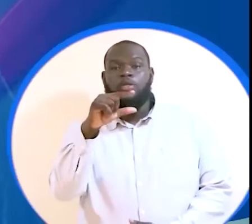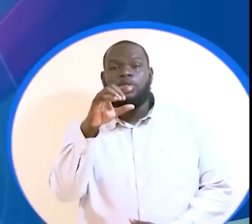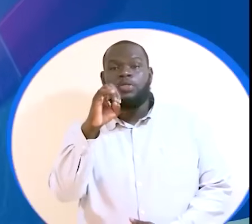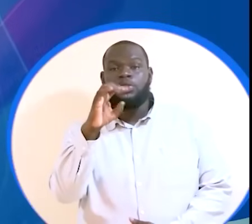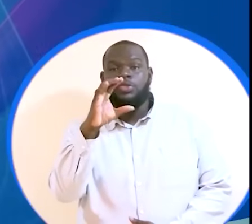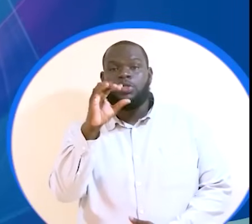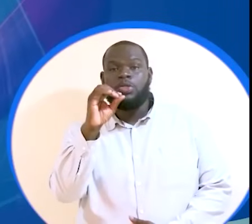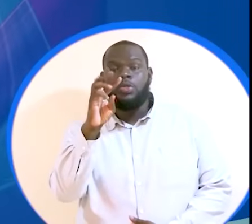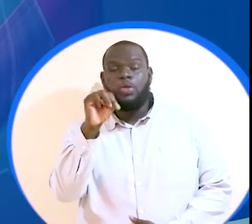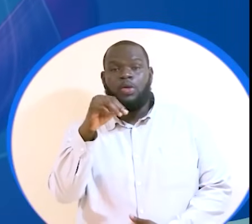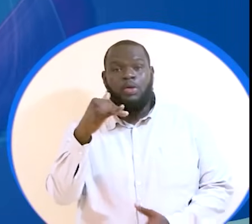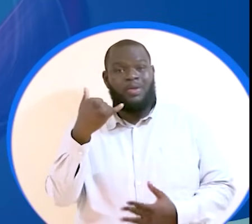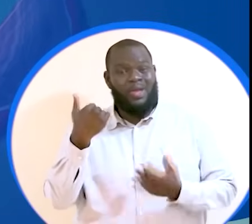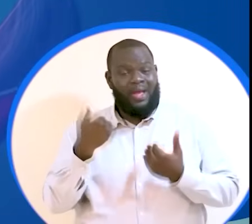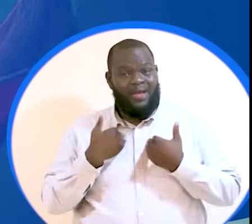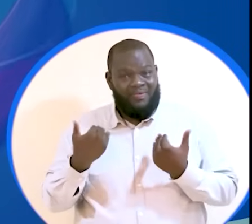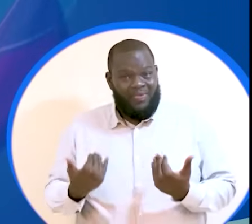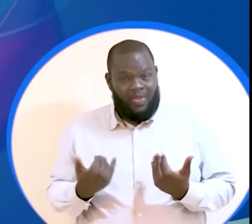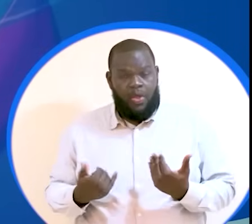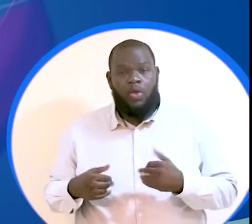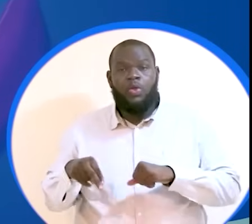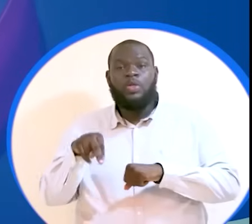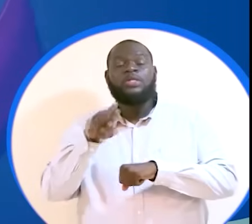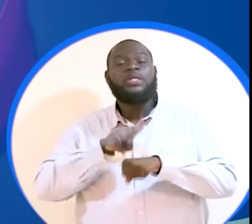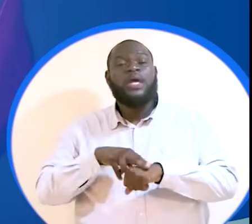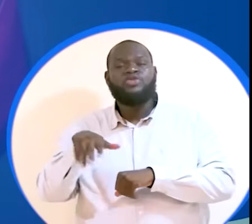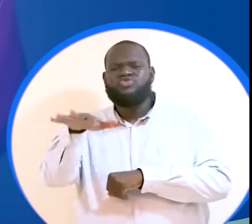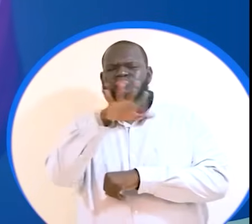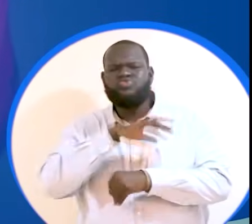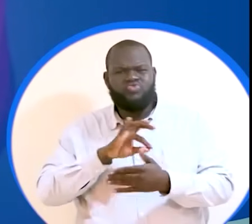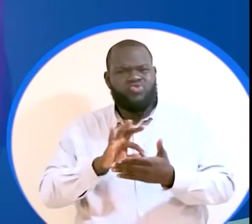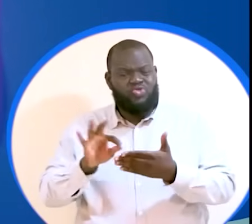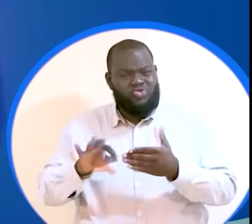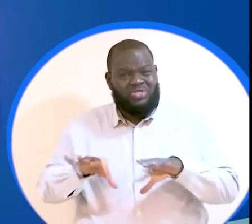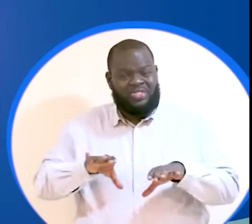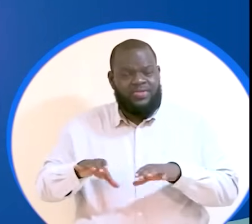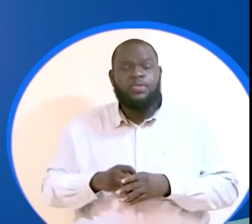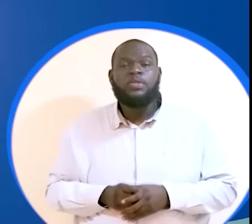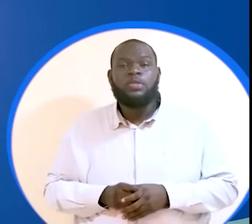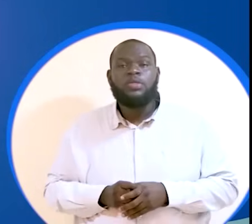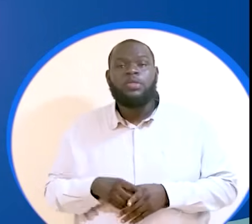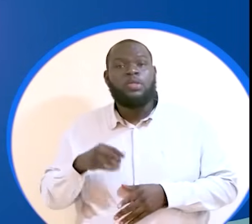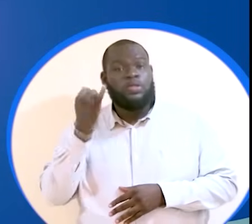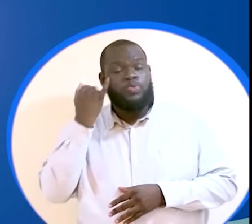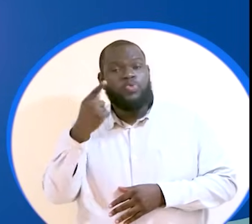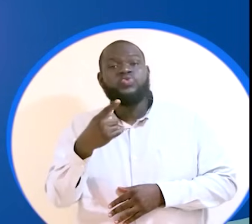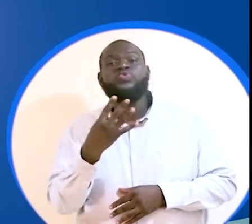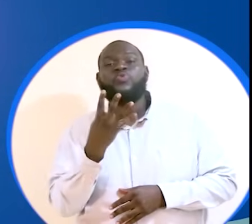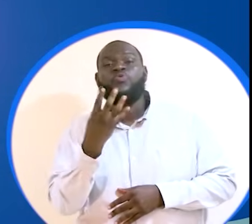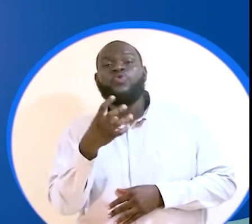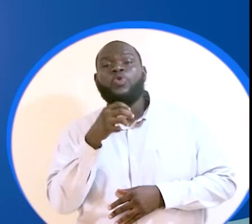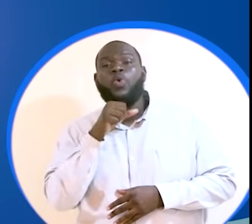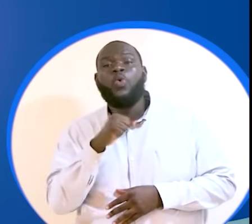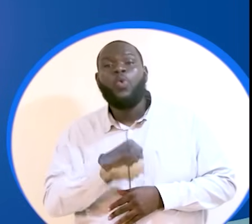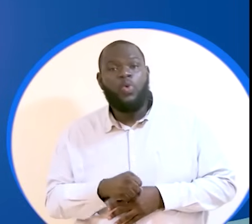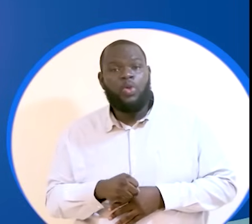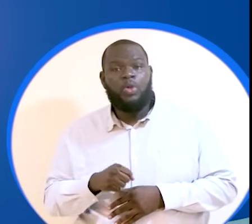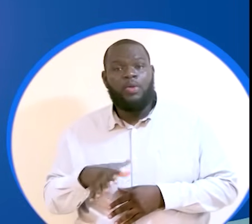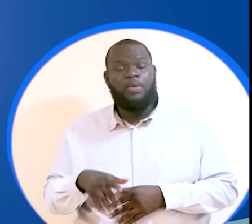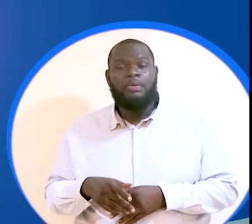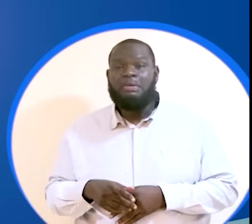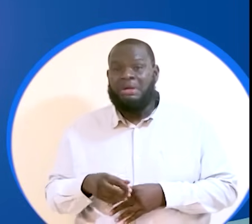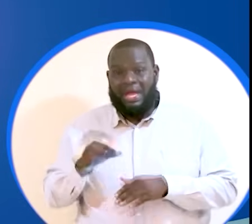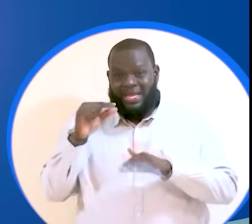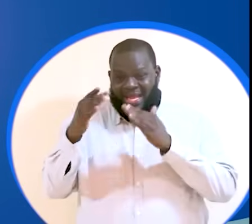is currently conducting a national registration exercise. Who can register? Anyone who will be 14 years or older